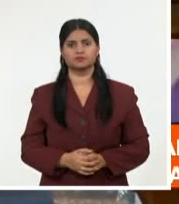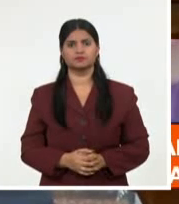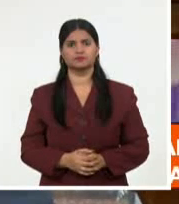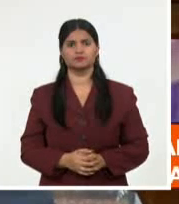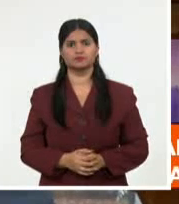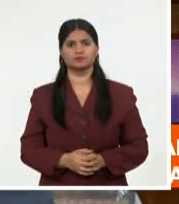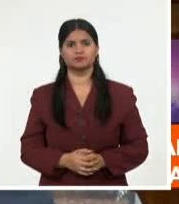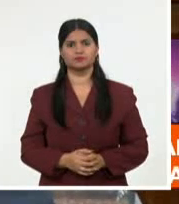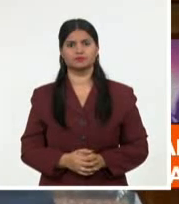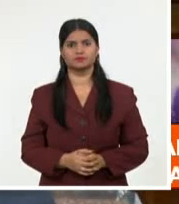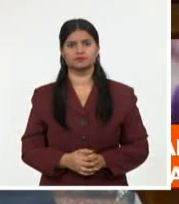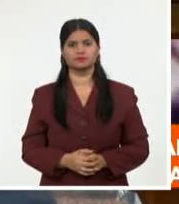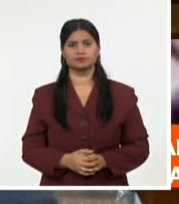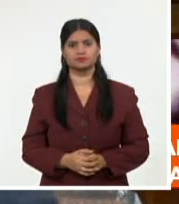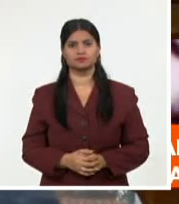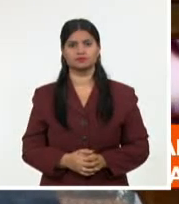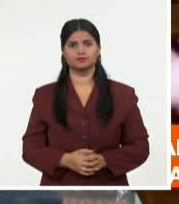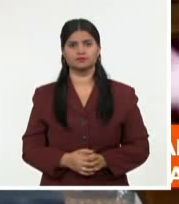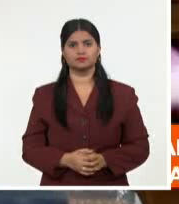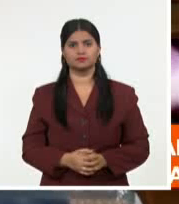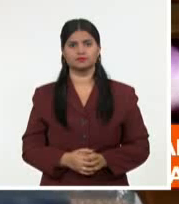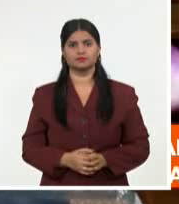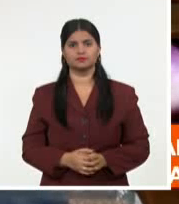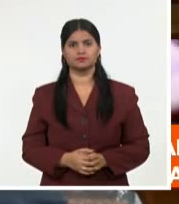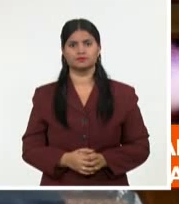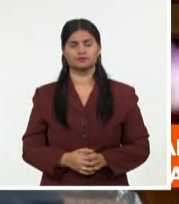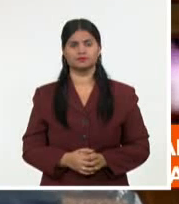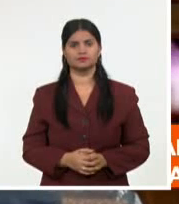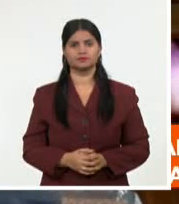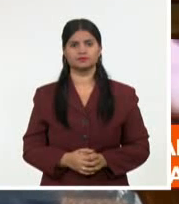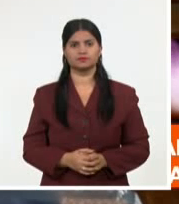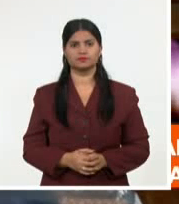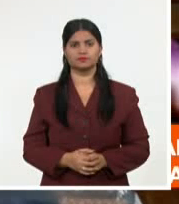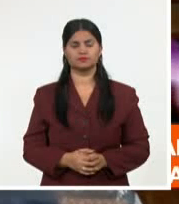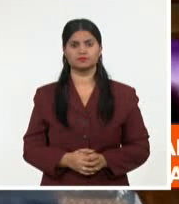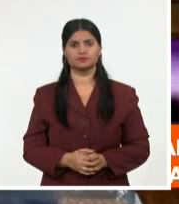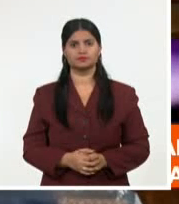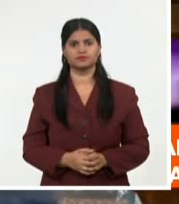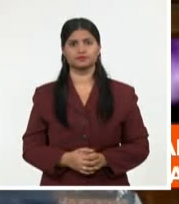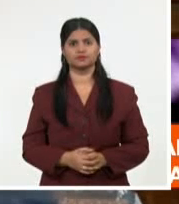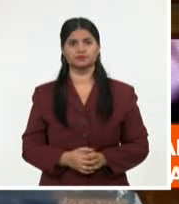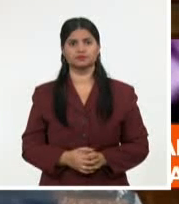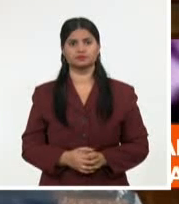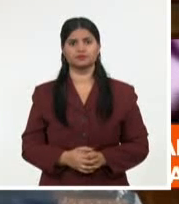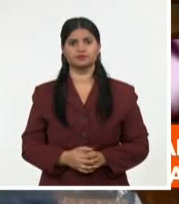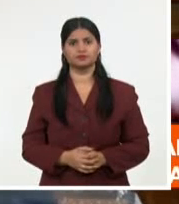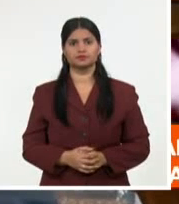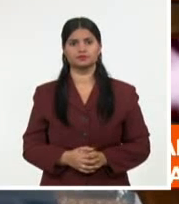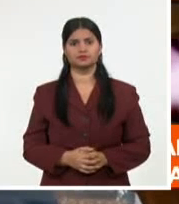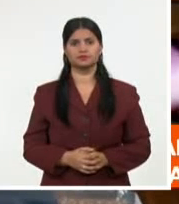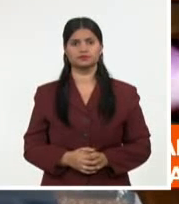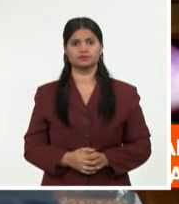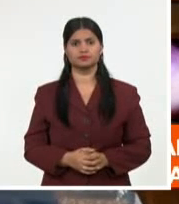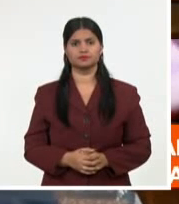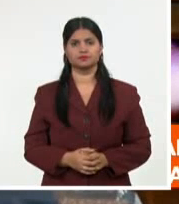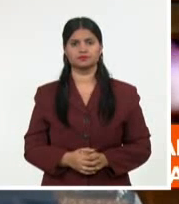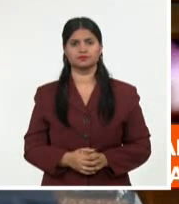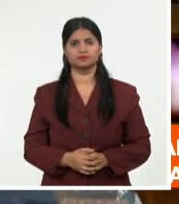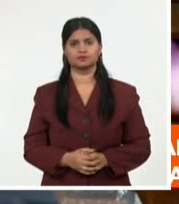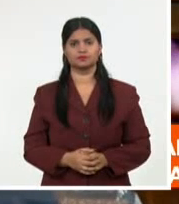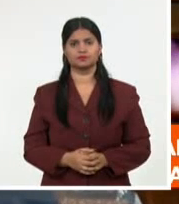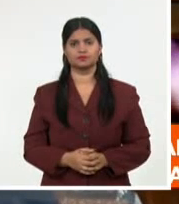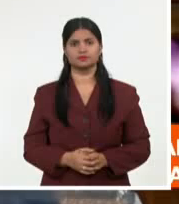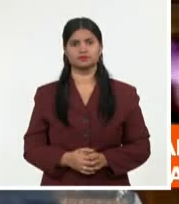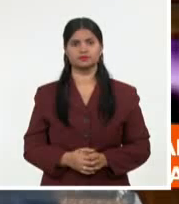construction of the Agile Airport, a project that for the past 5 years have been making contributions to the